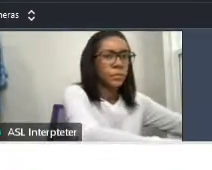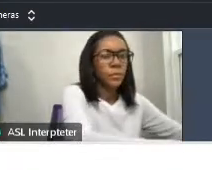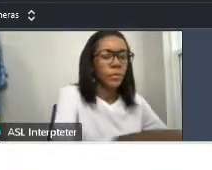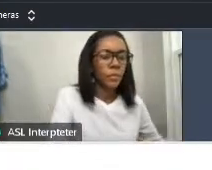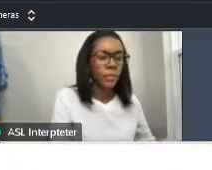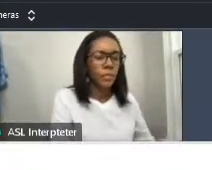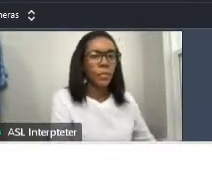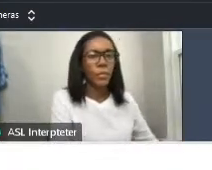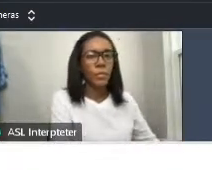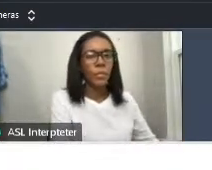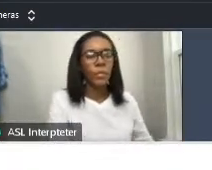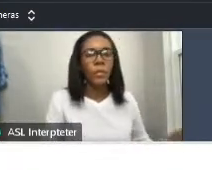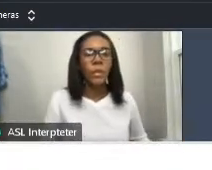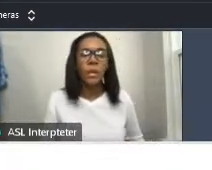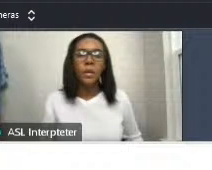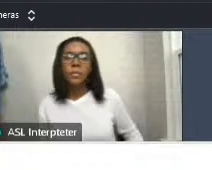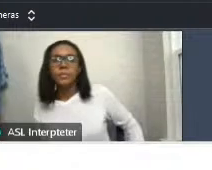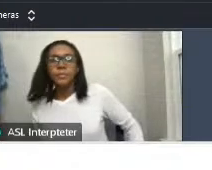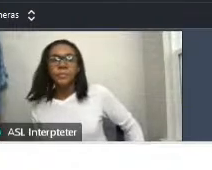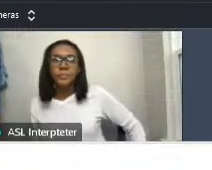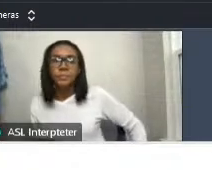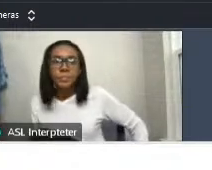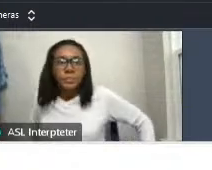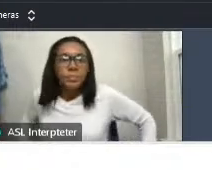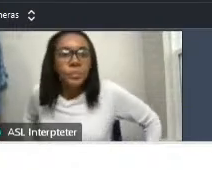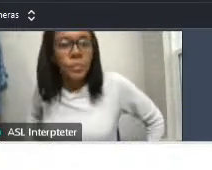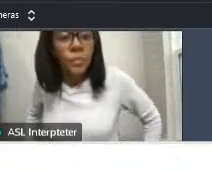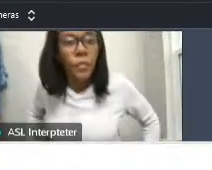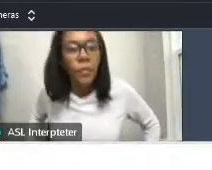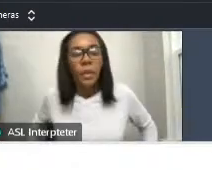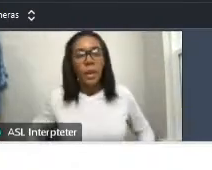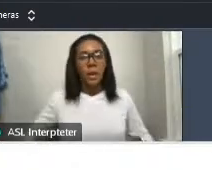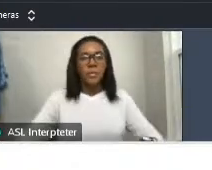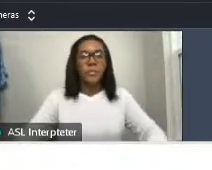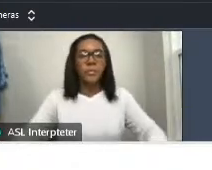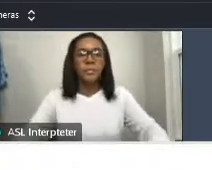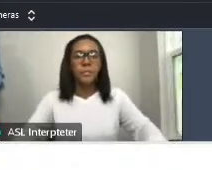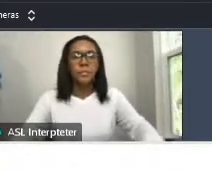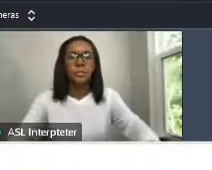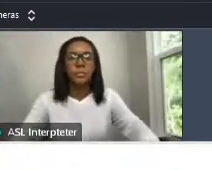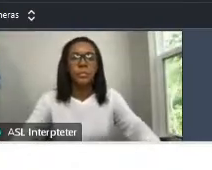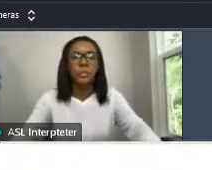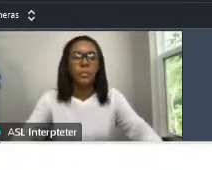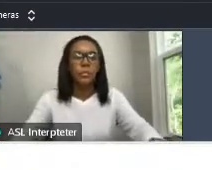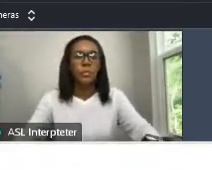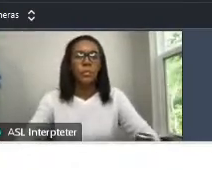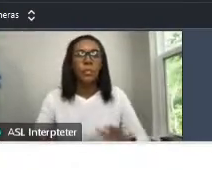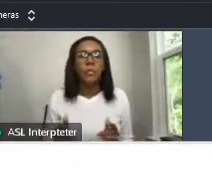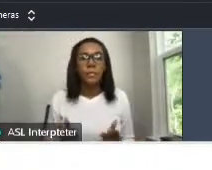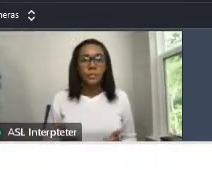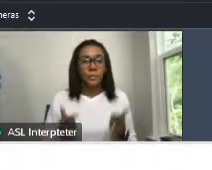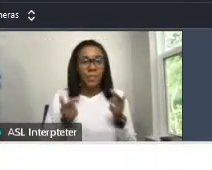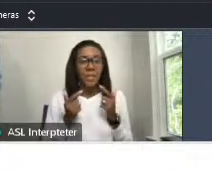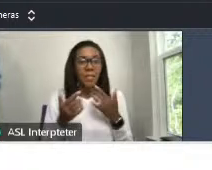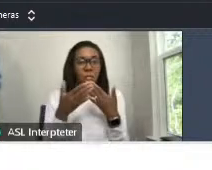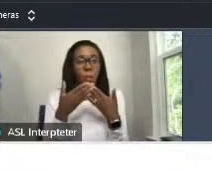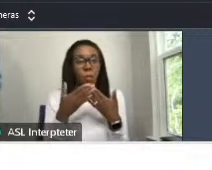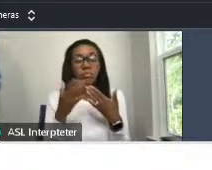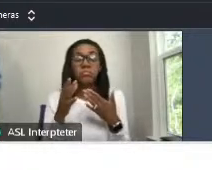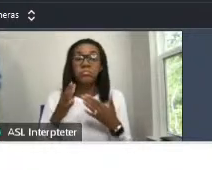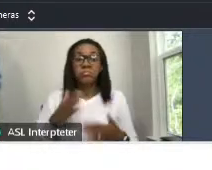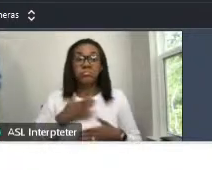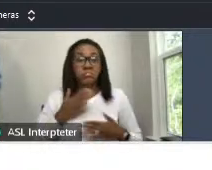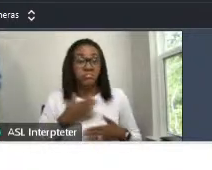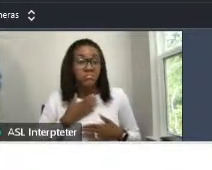Memphians. And you know, they live nearby. They see it as a quality of life asset. So I think it's fair to say Memphians are really excited